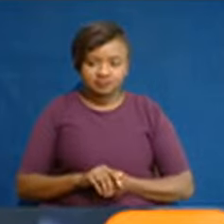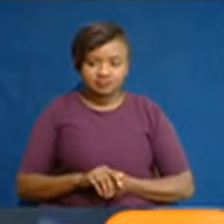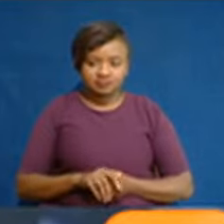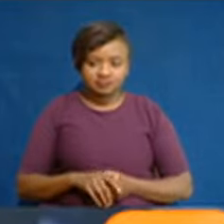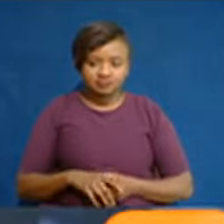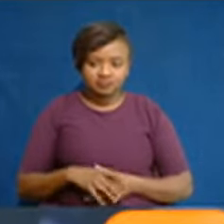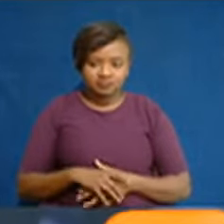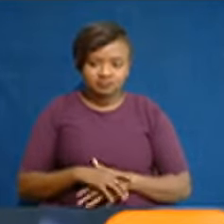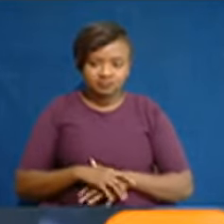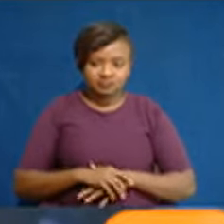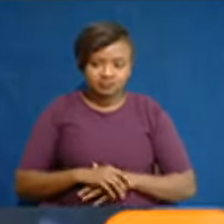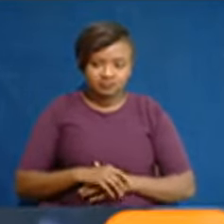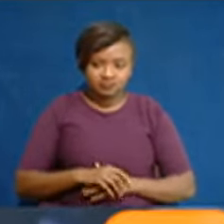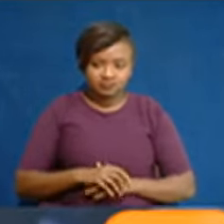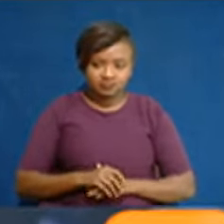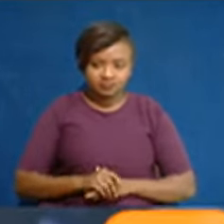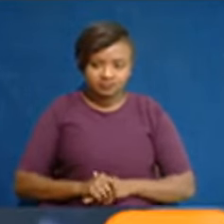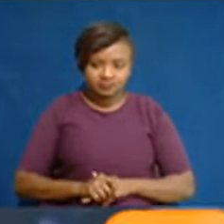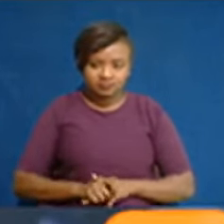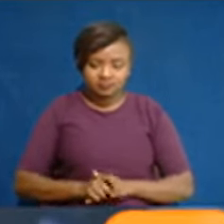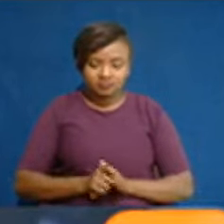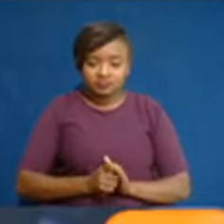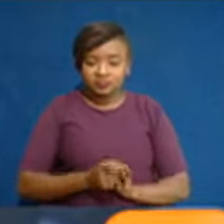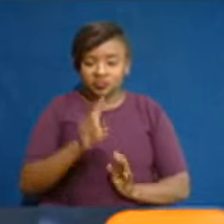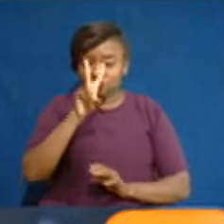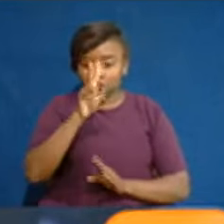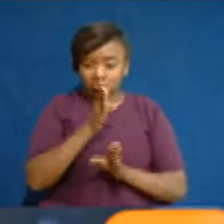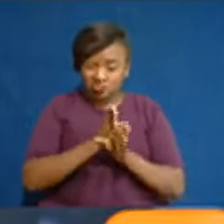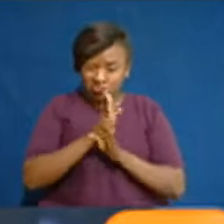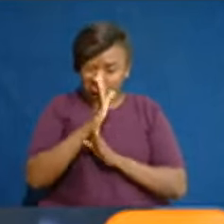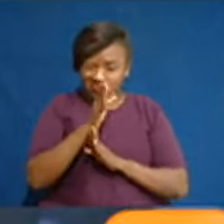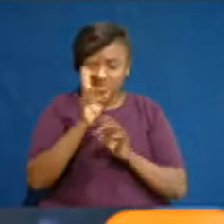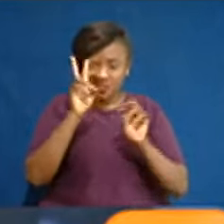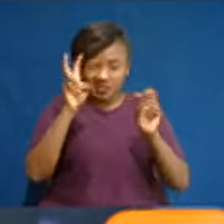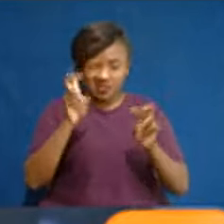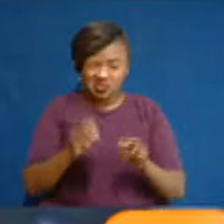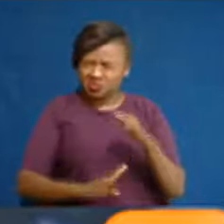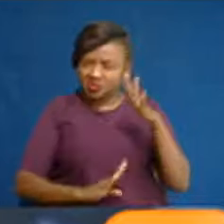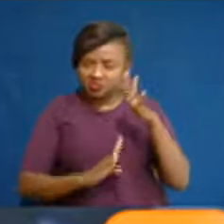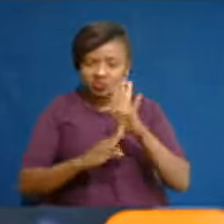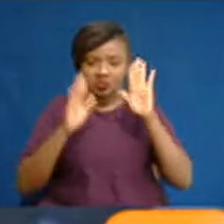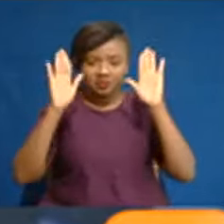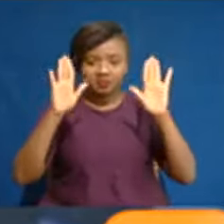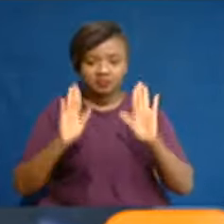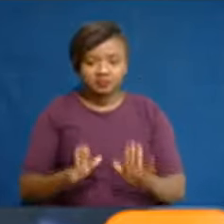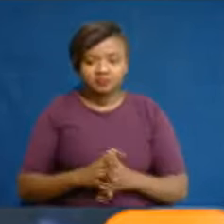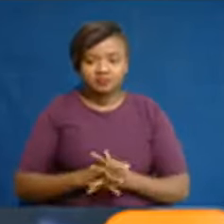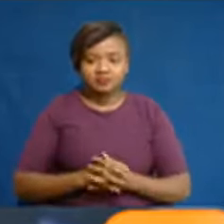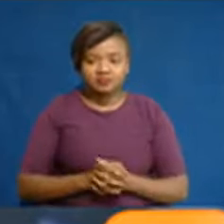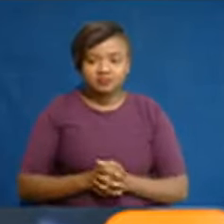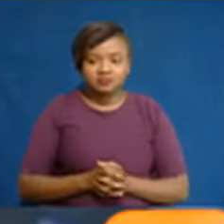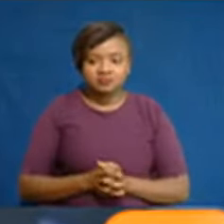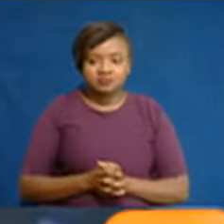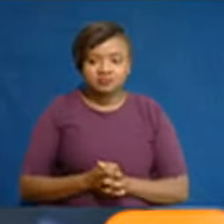key issues, which are very important to be dealt with, far more important than what's happening to civil society, which is